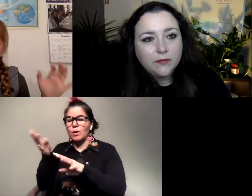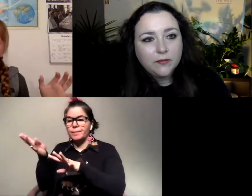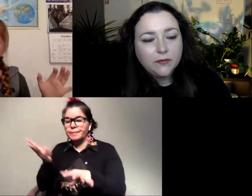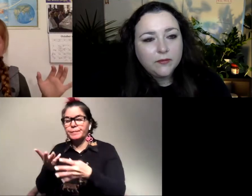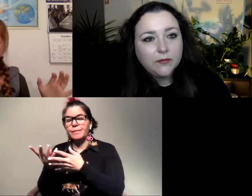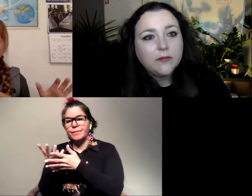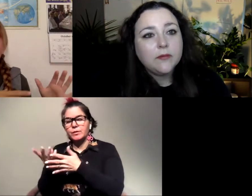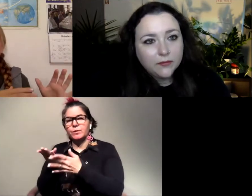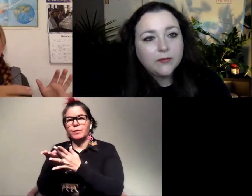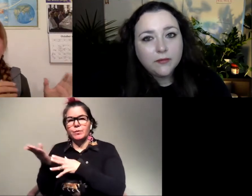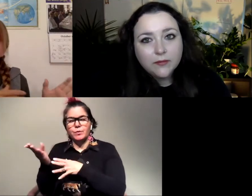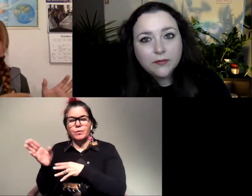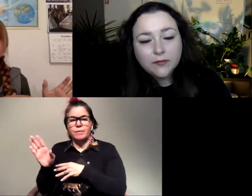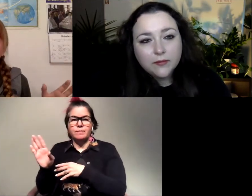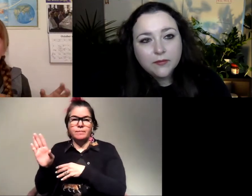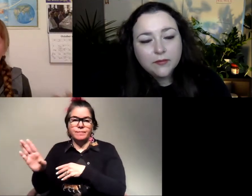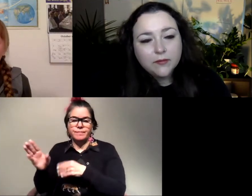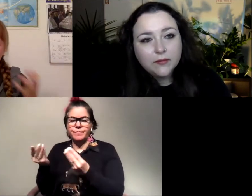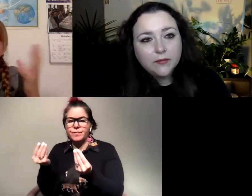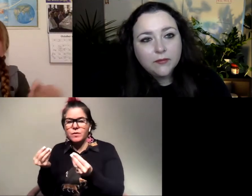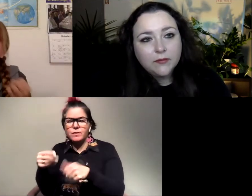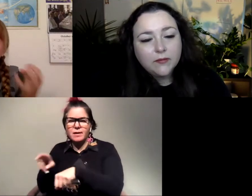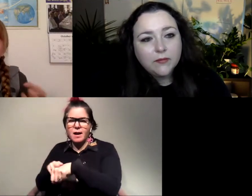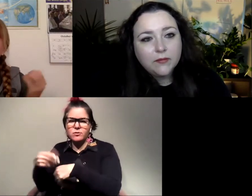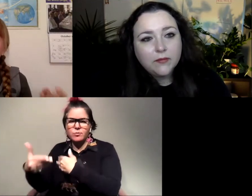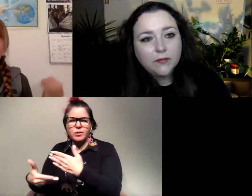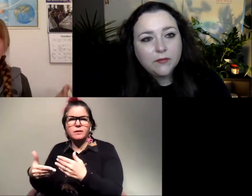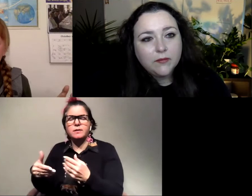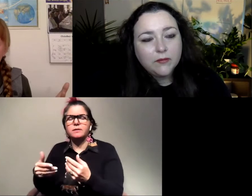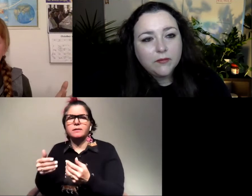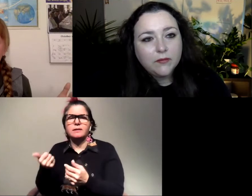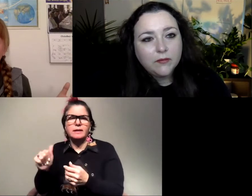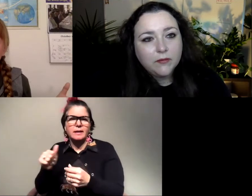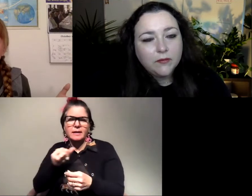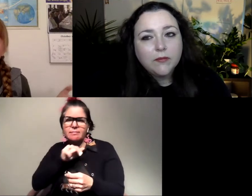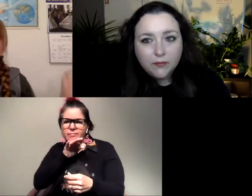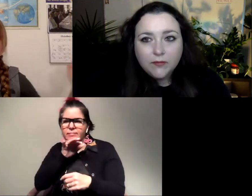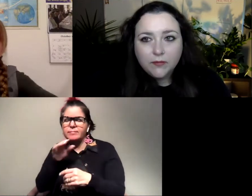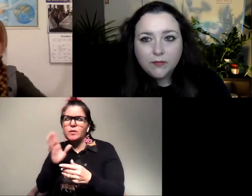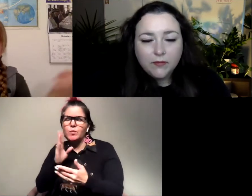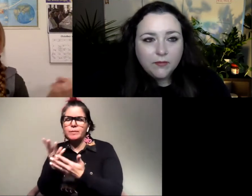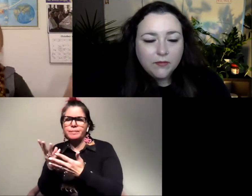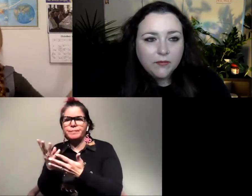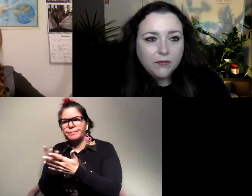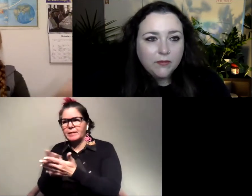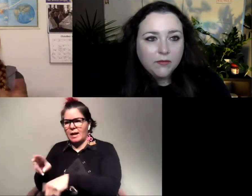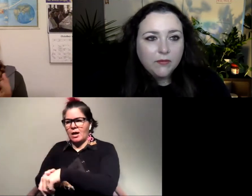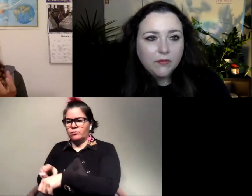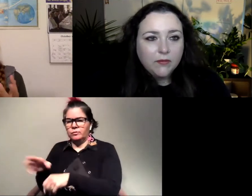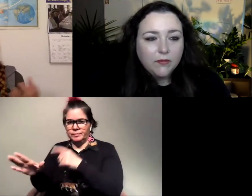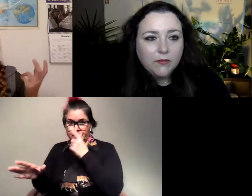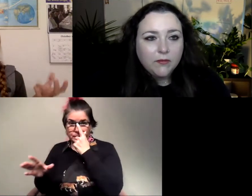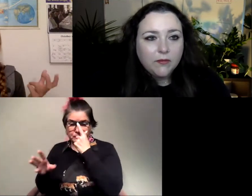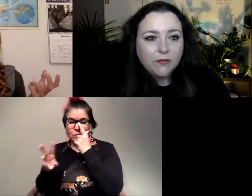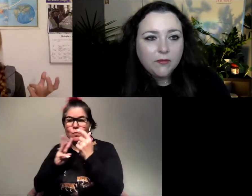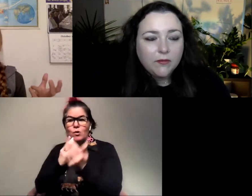filtered through the soil, which removes any contaminants that would be in that water. And so by the time the water is in the